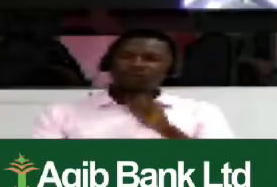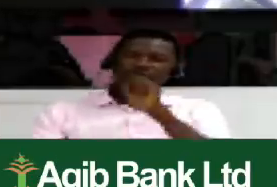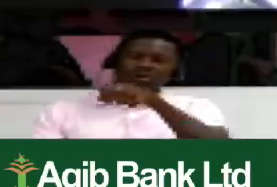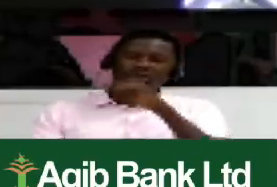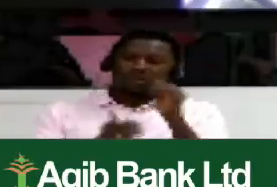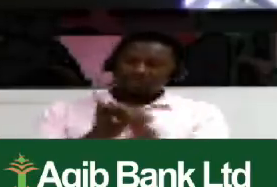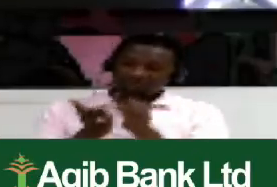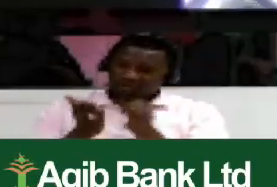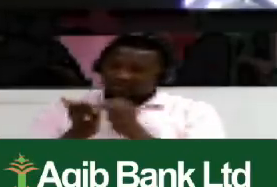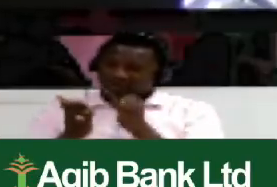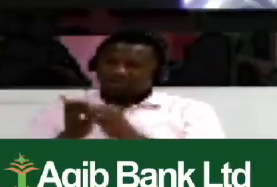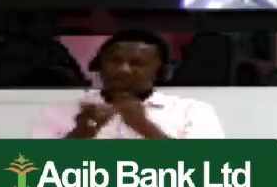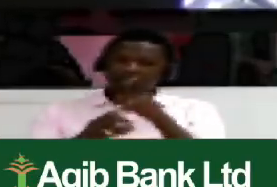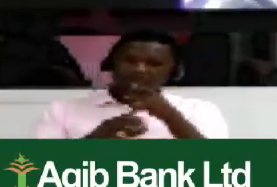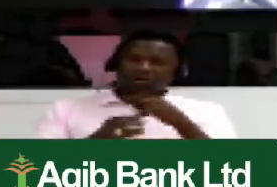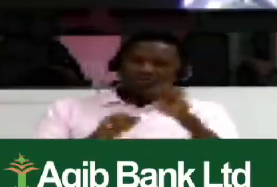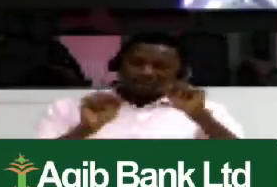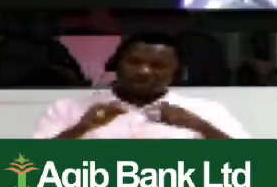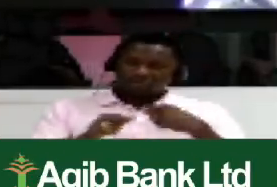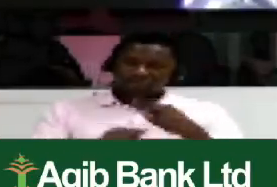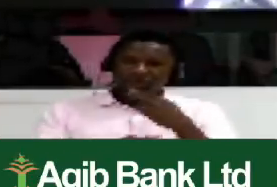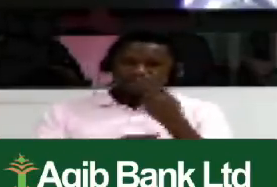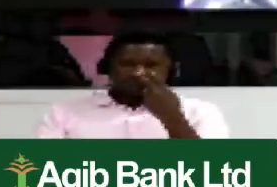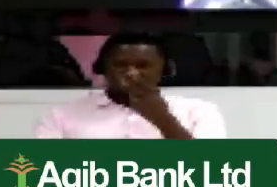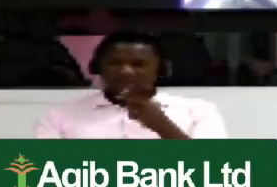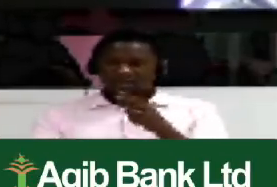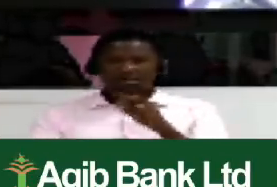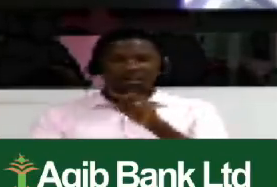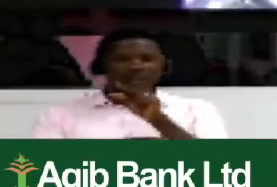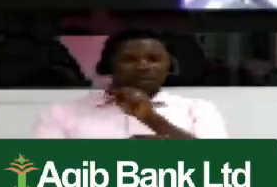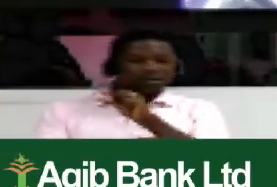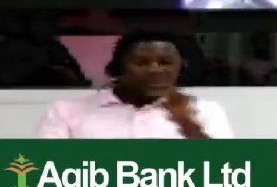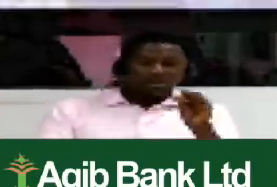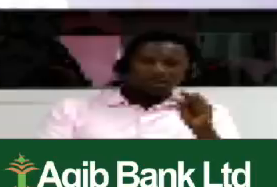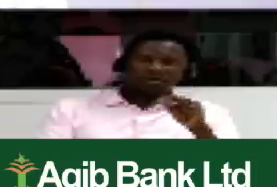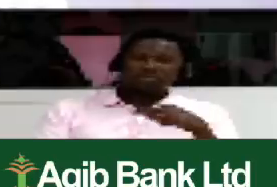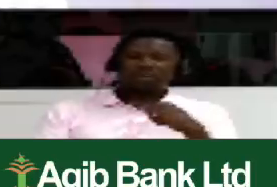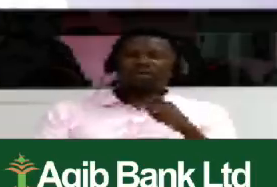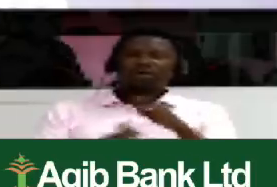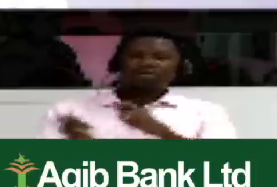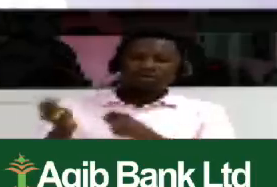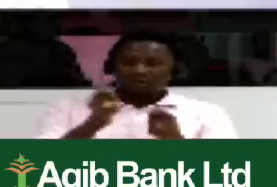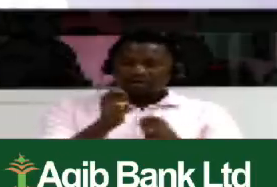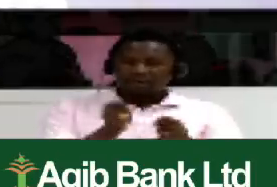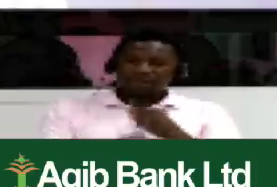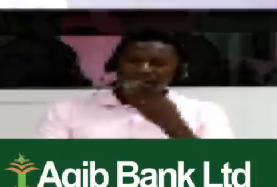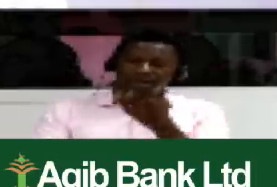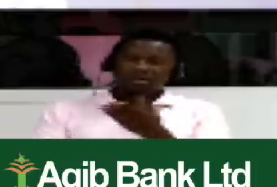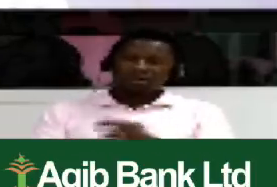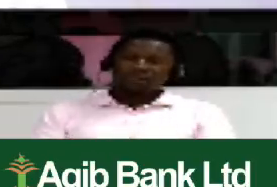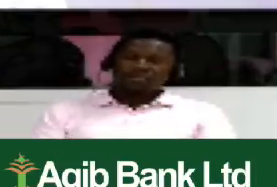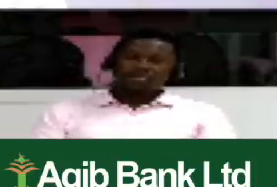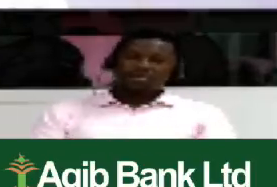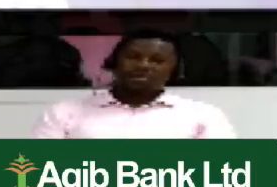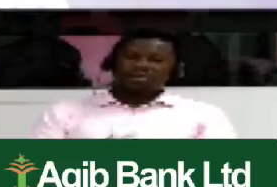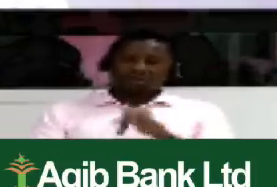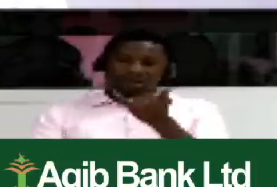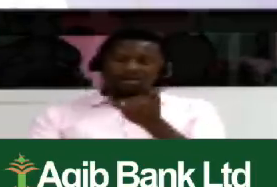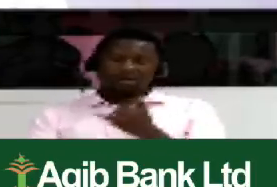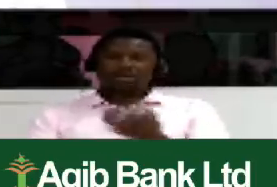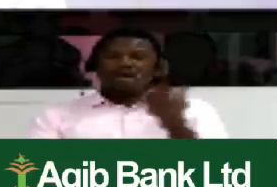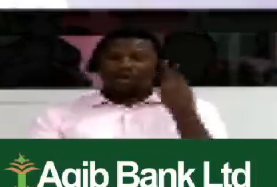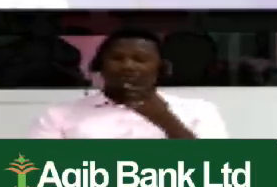find out the names of any of the fire servicemen involved? Yeah. How did you come to find